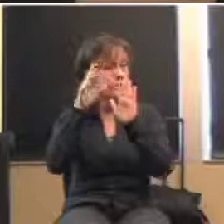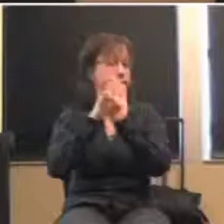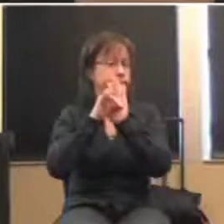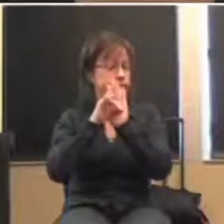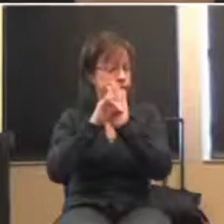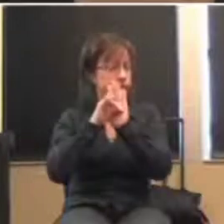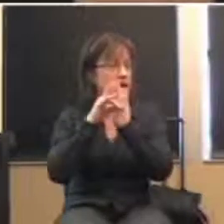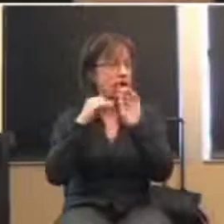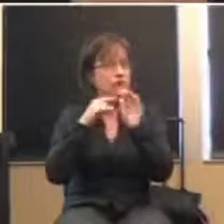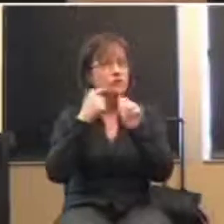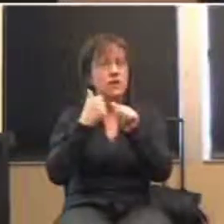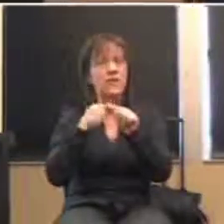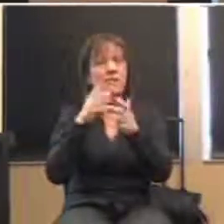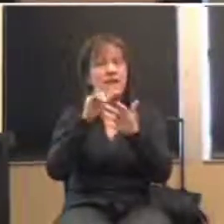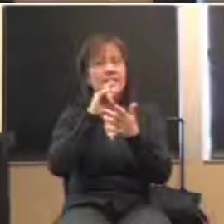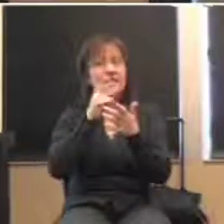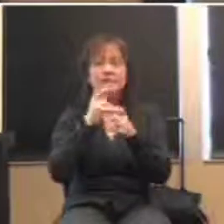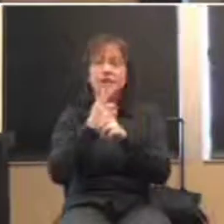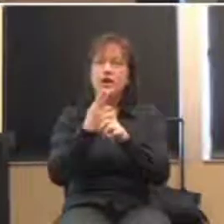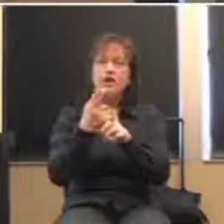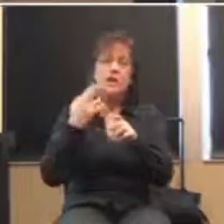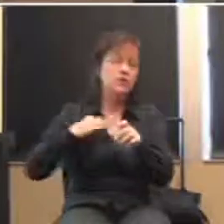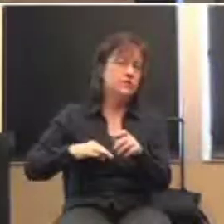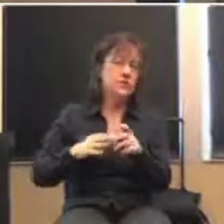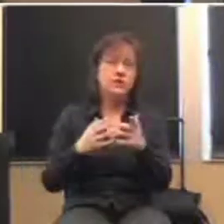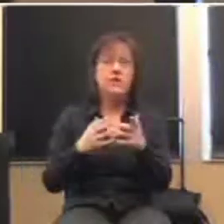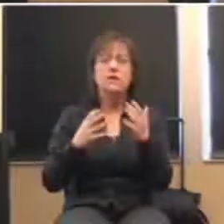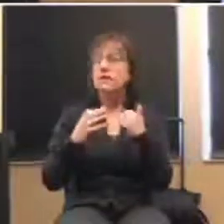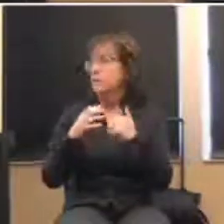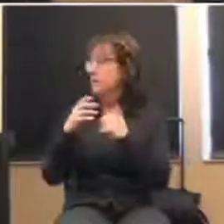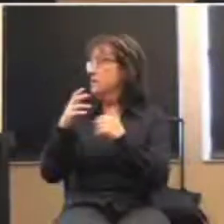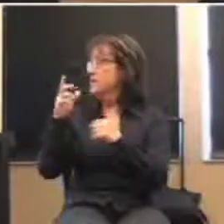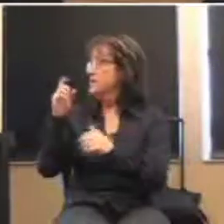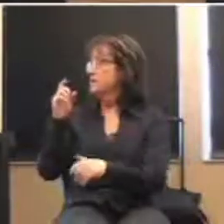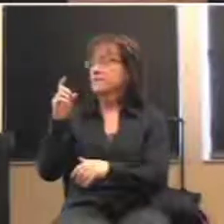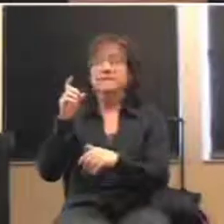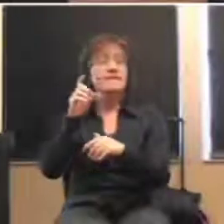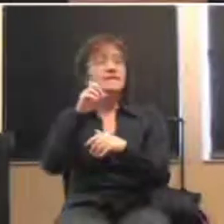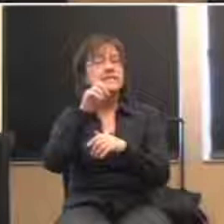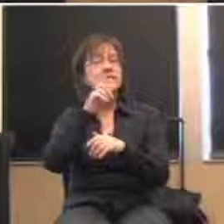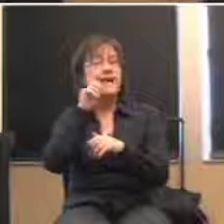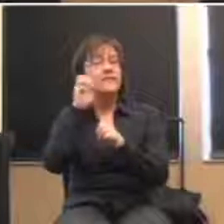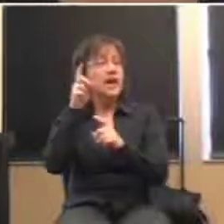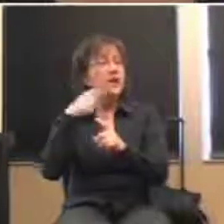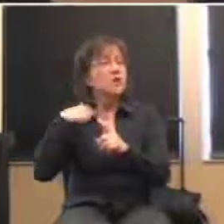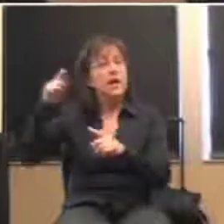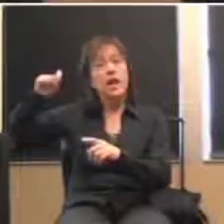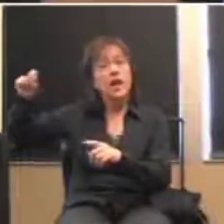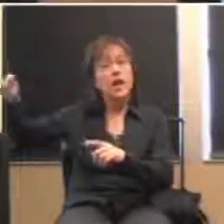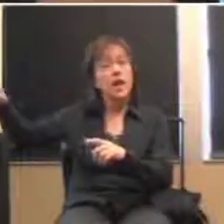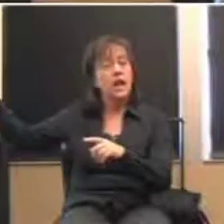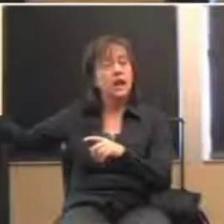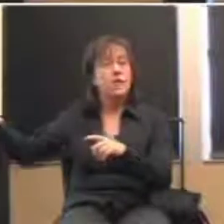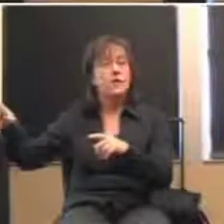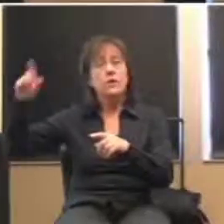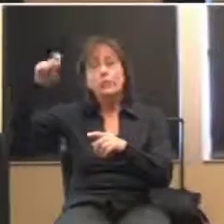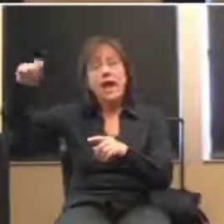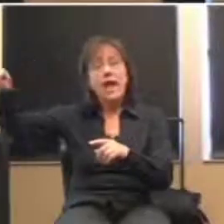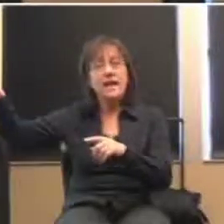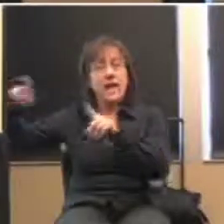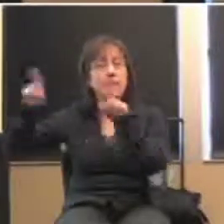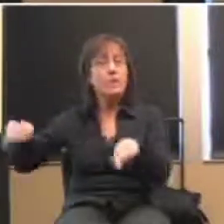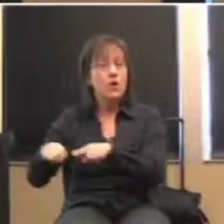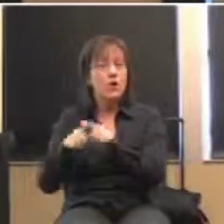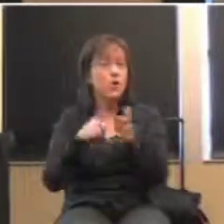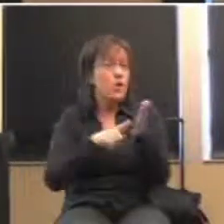useful. In deaf ed, we have long done this. We make our messages salient, the things we